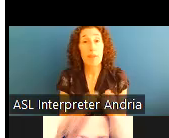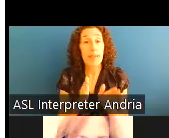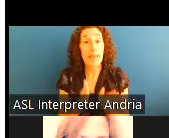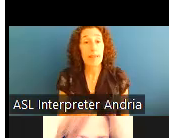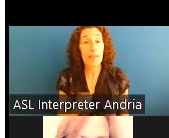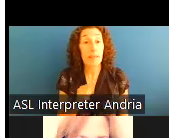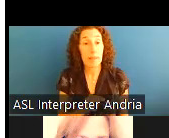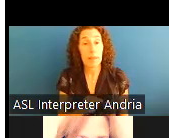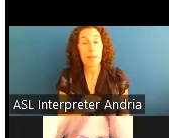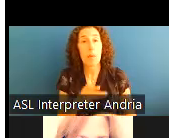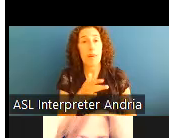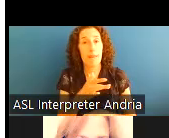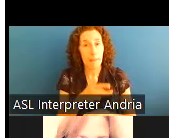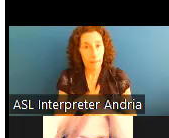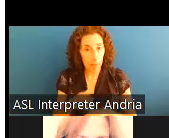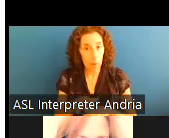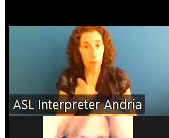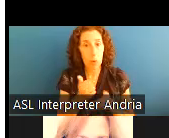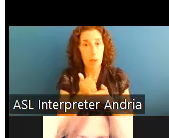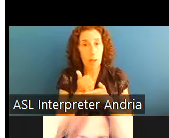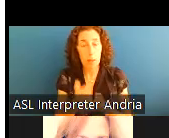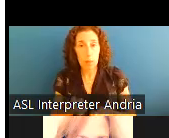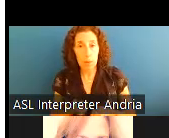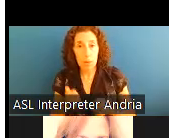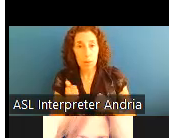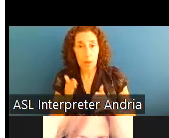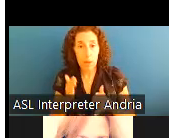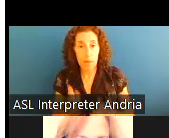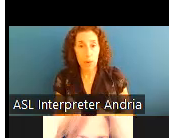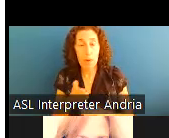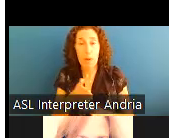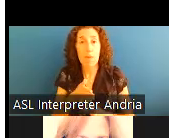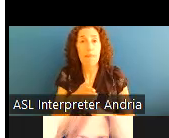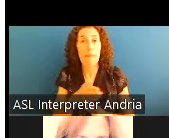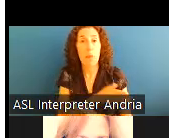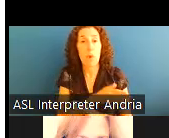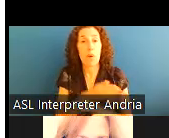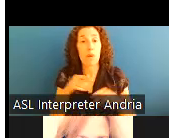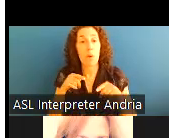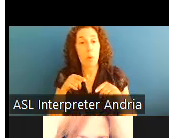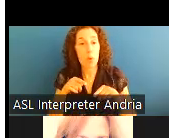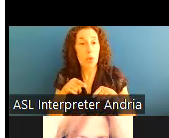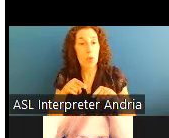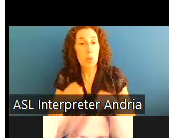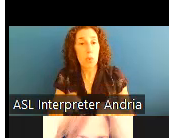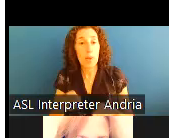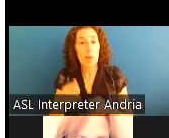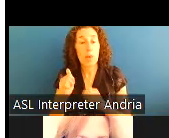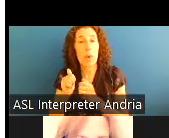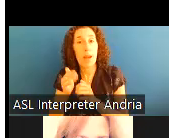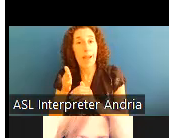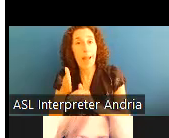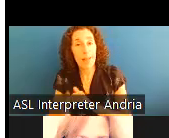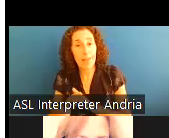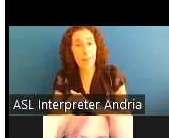and after any portion of the sexual assault forensic exam, including in the exam room. So before an exam, advocates